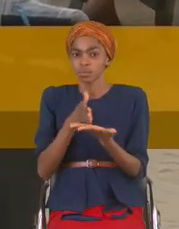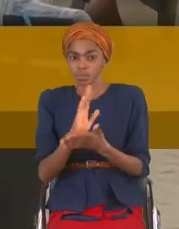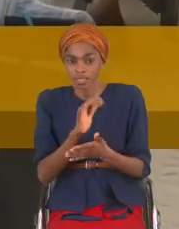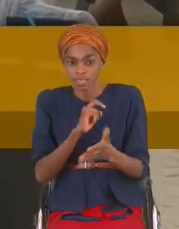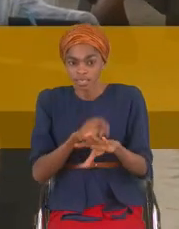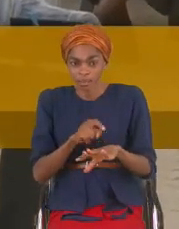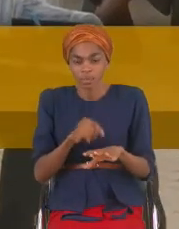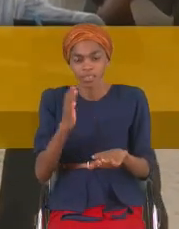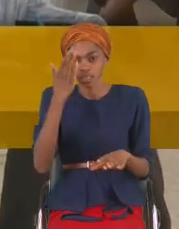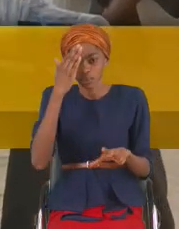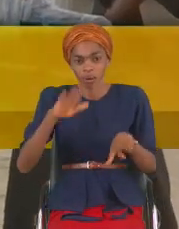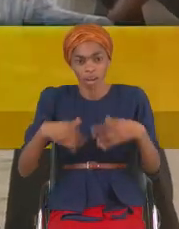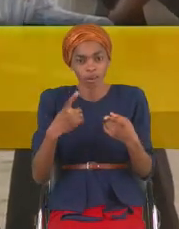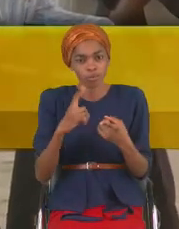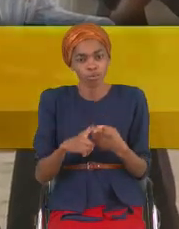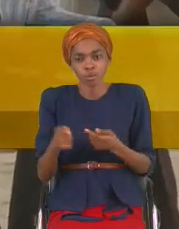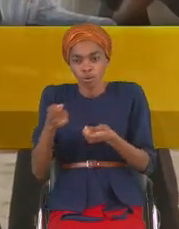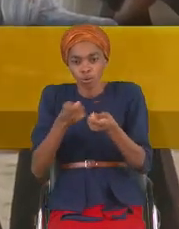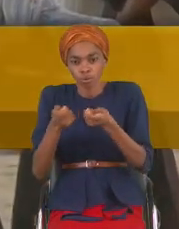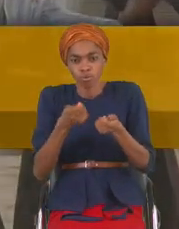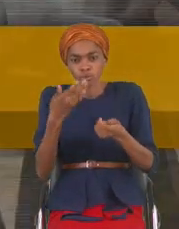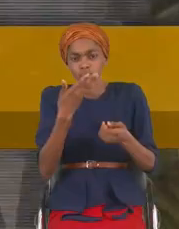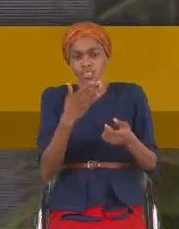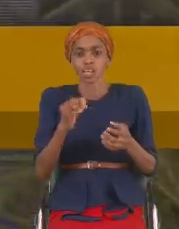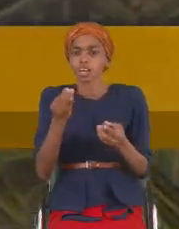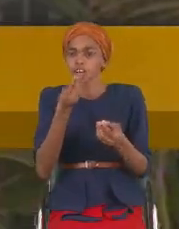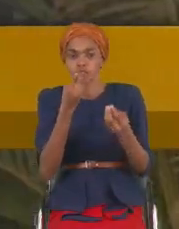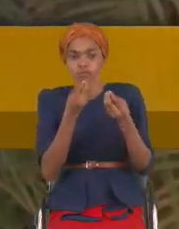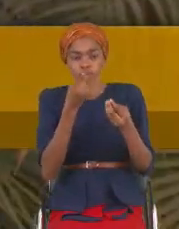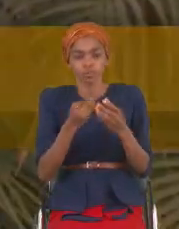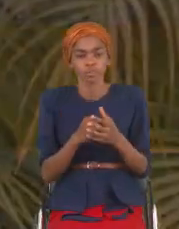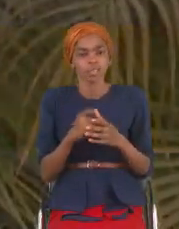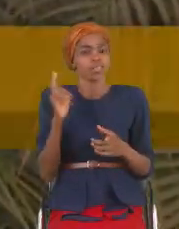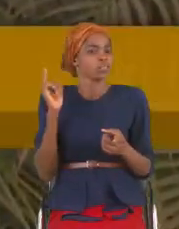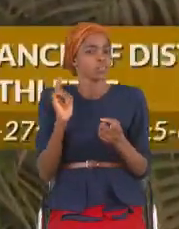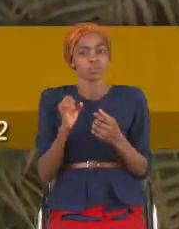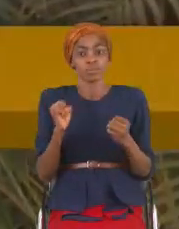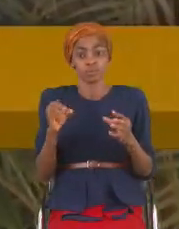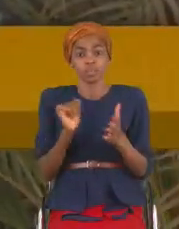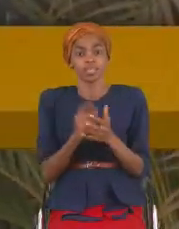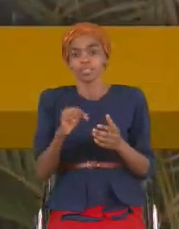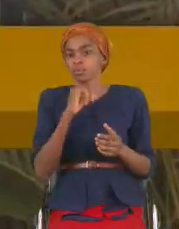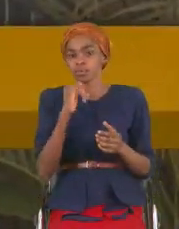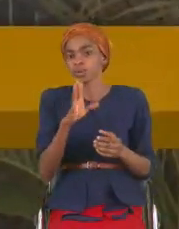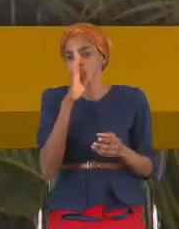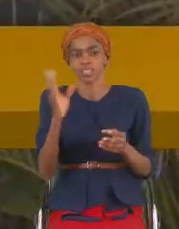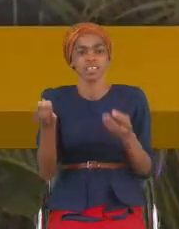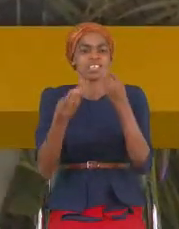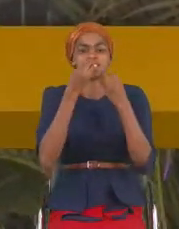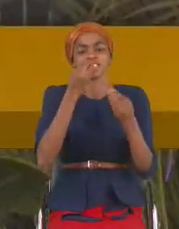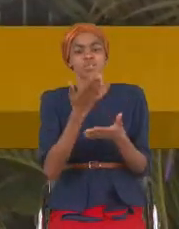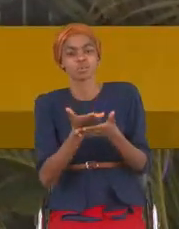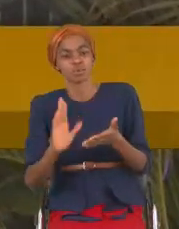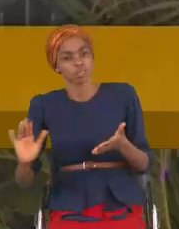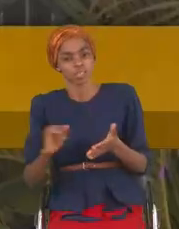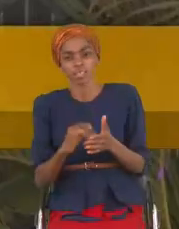know how to moderate their diet so that they will not be taking in something that